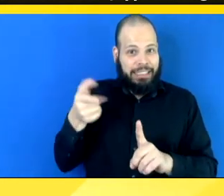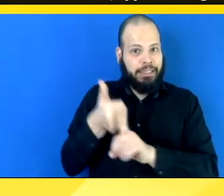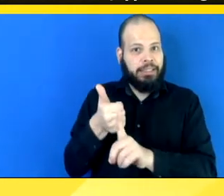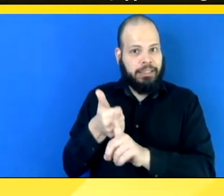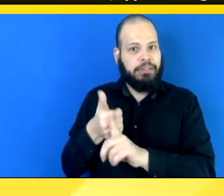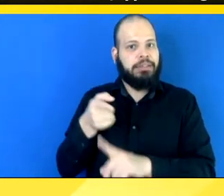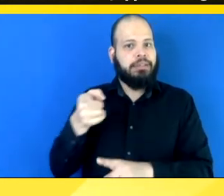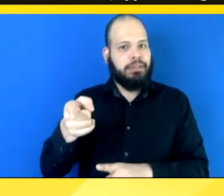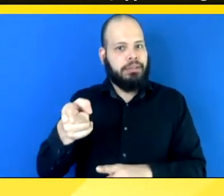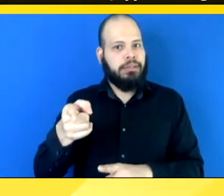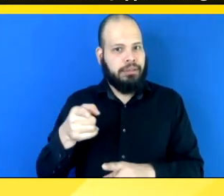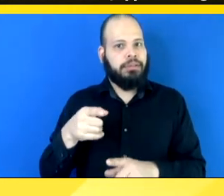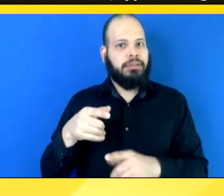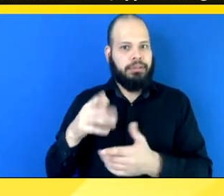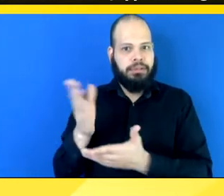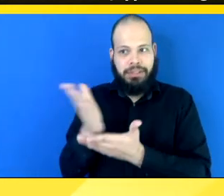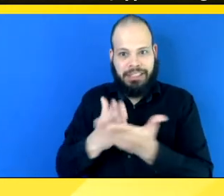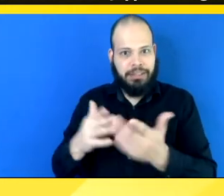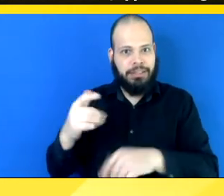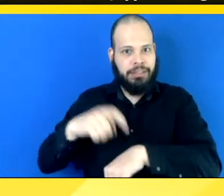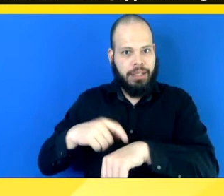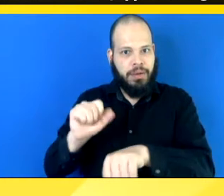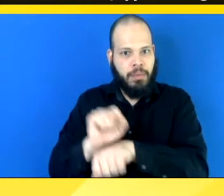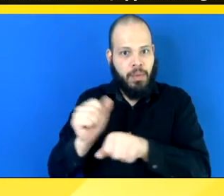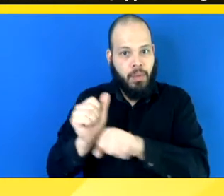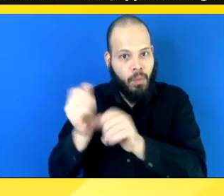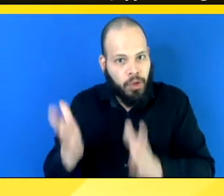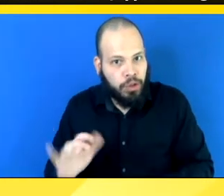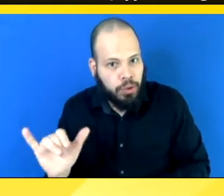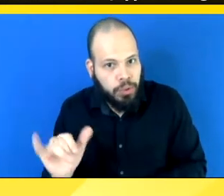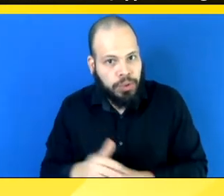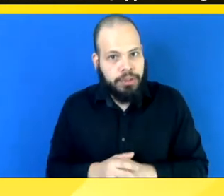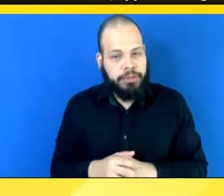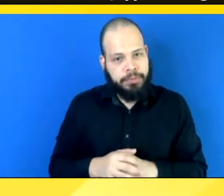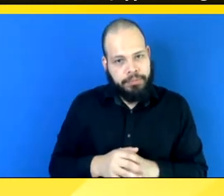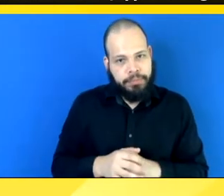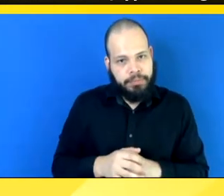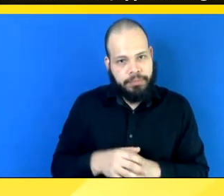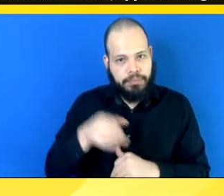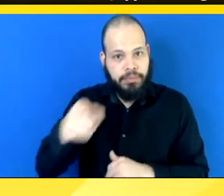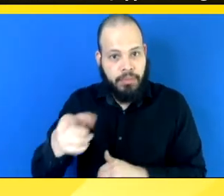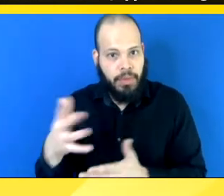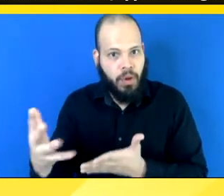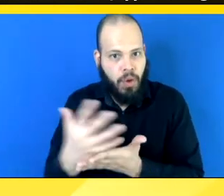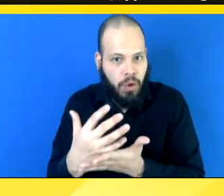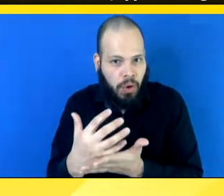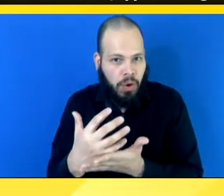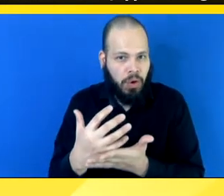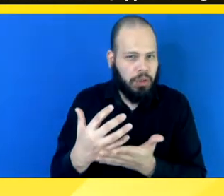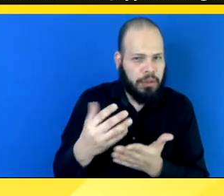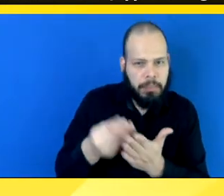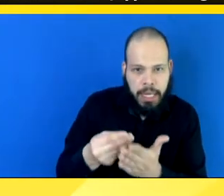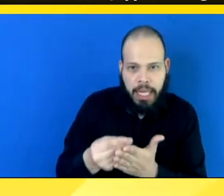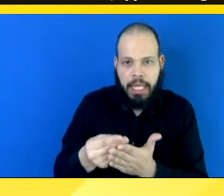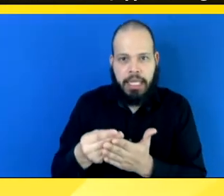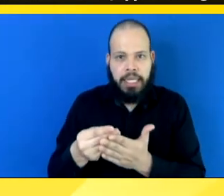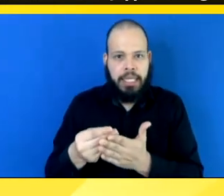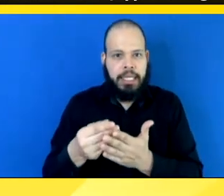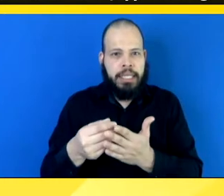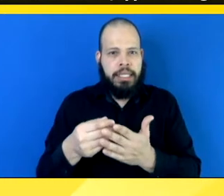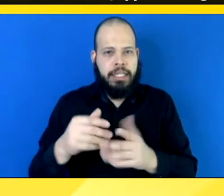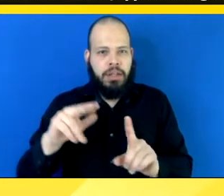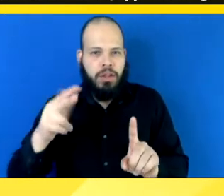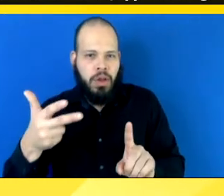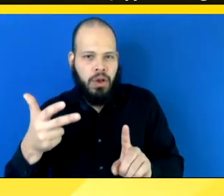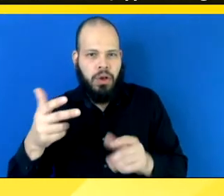who was working next to people who was making $3 less than him simply because he's a part-timer and the company was defining that instead